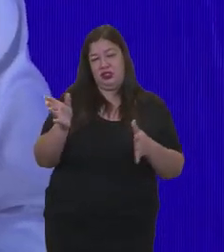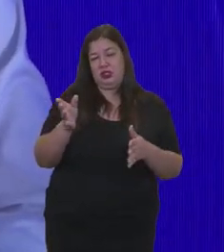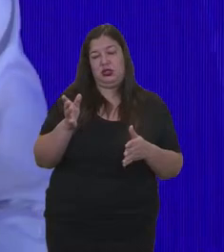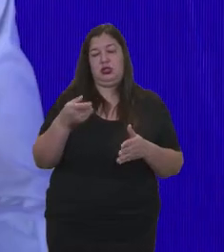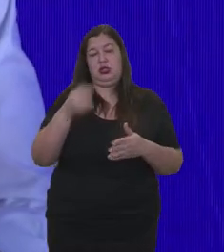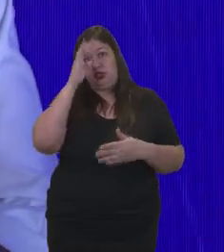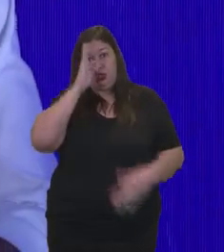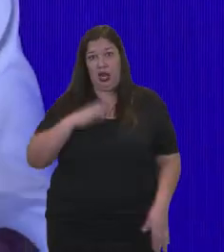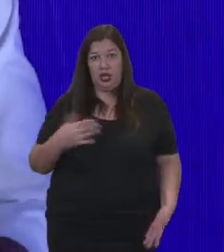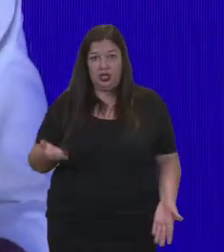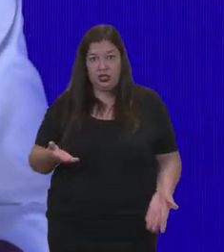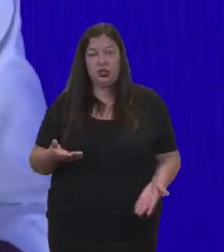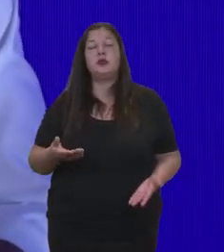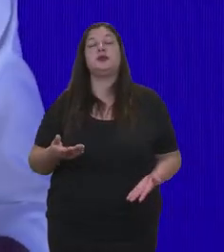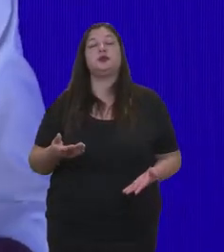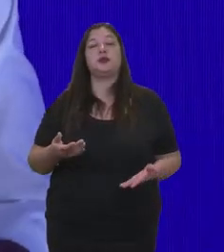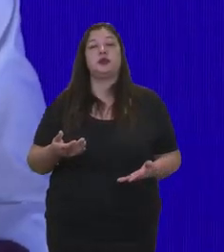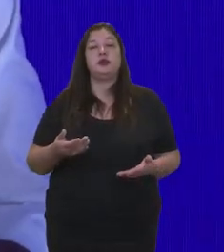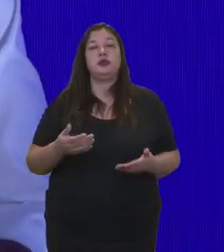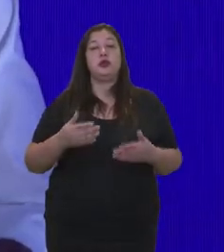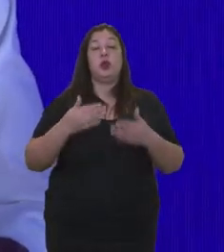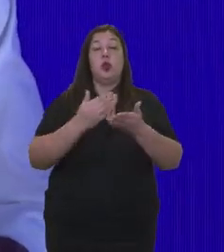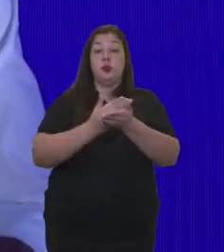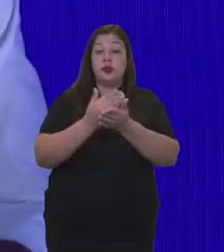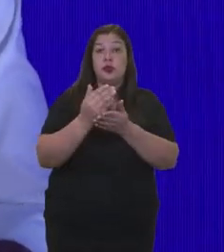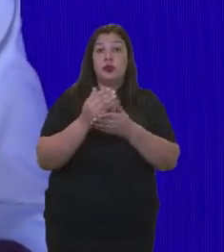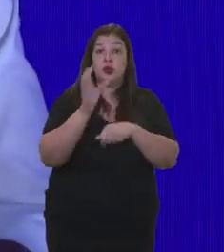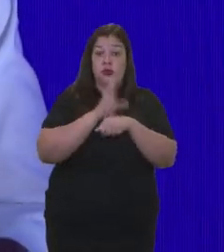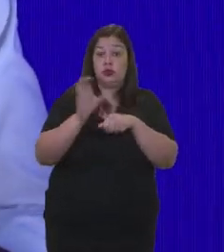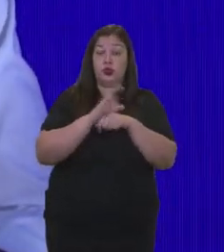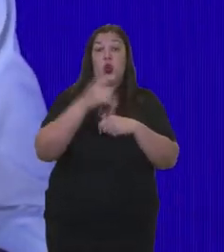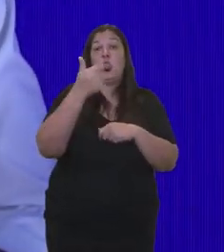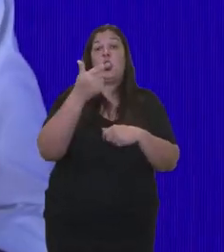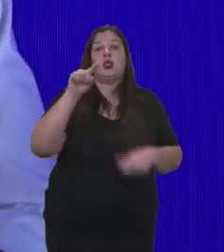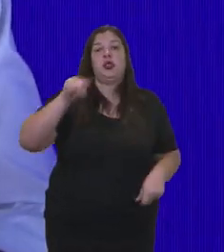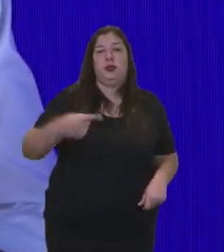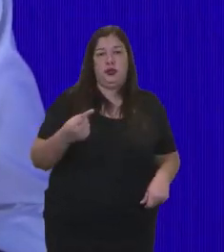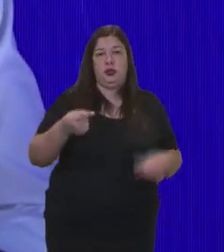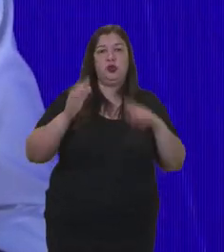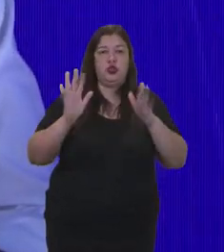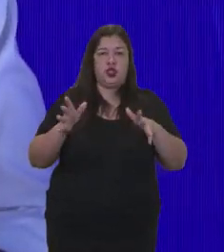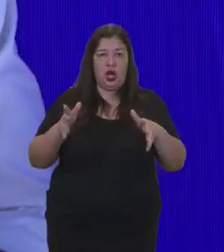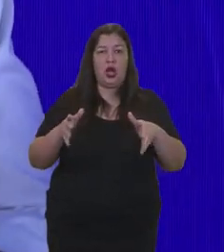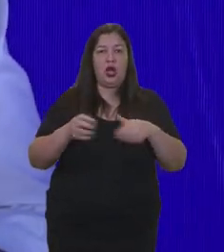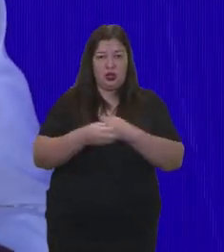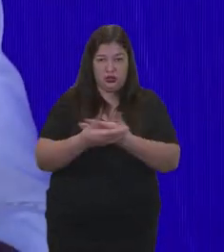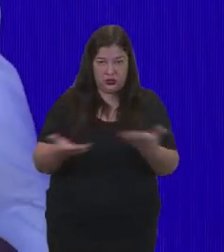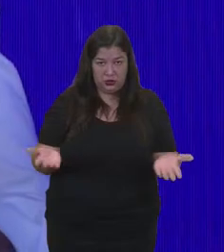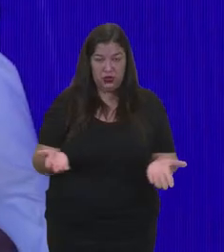already registered. So it's quite a figure. It's quite an impact.